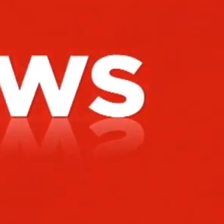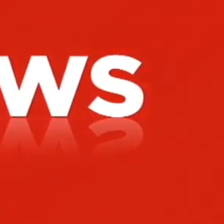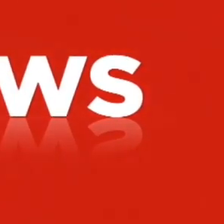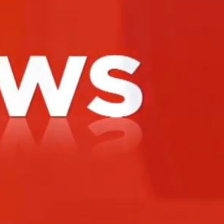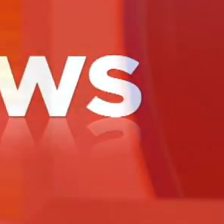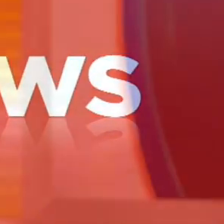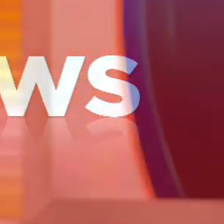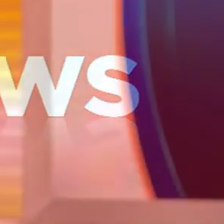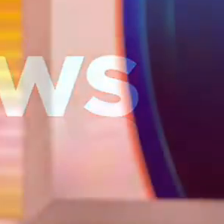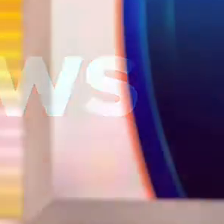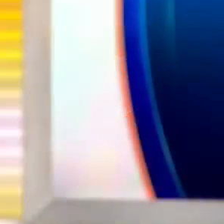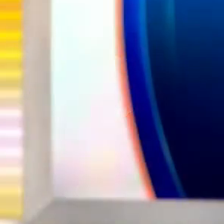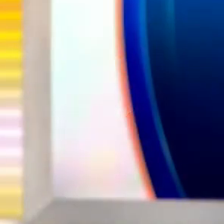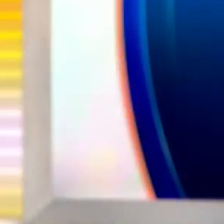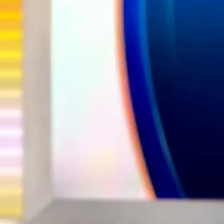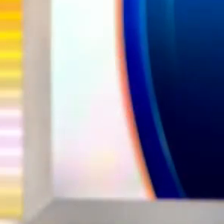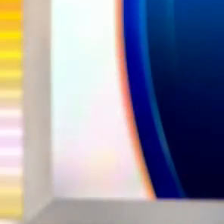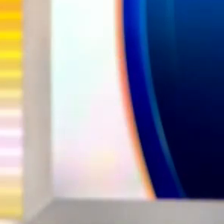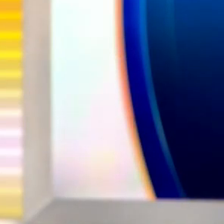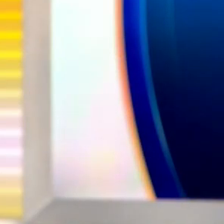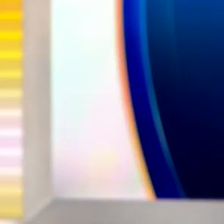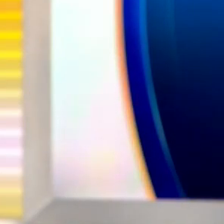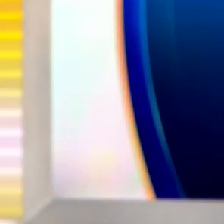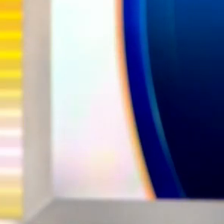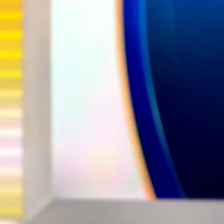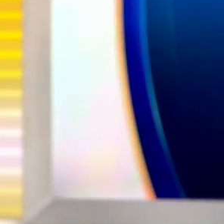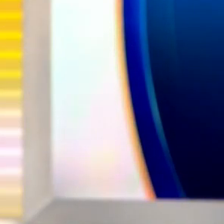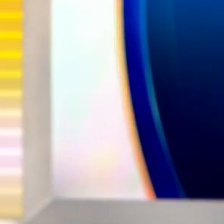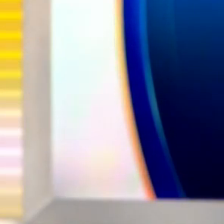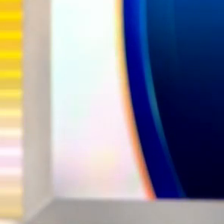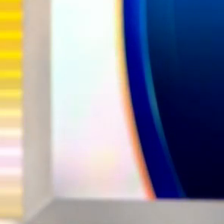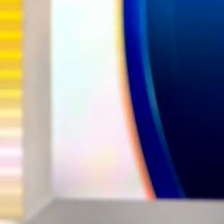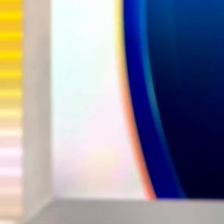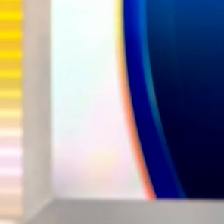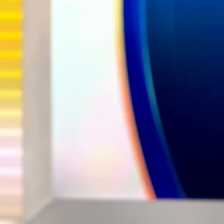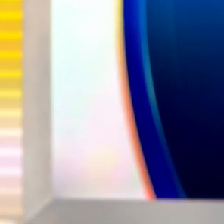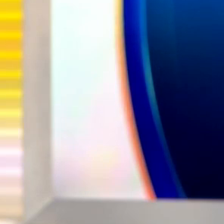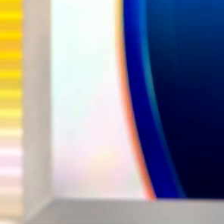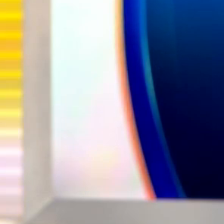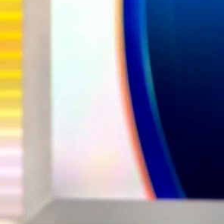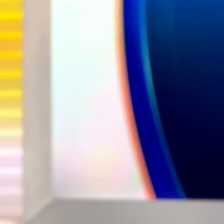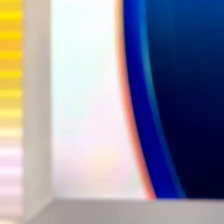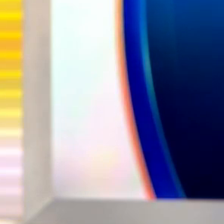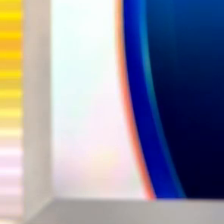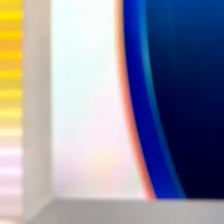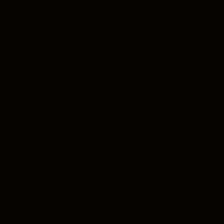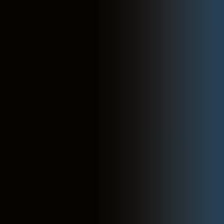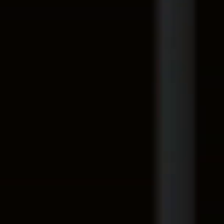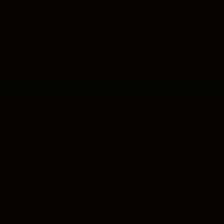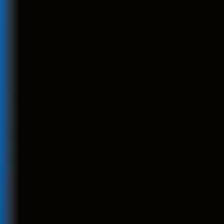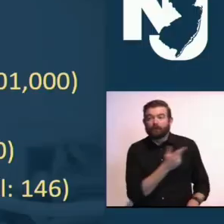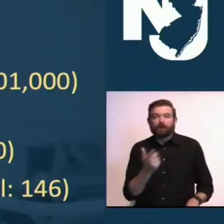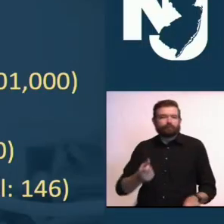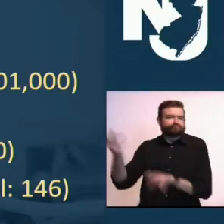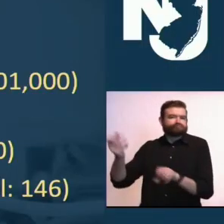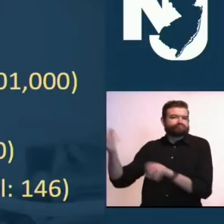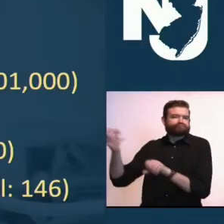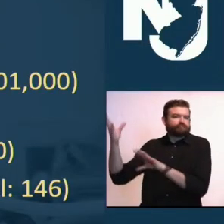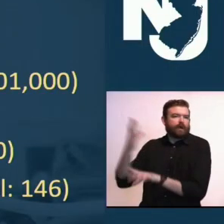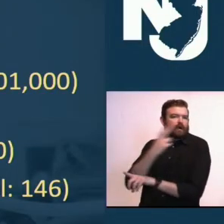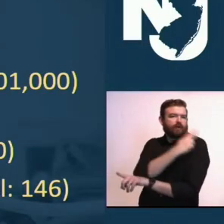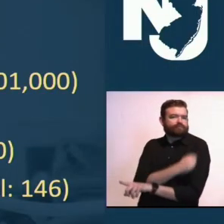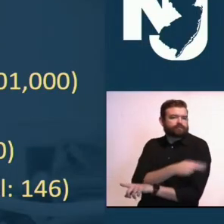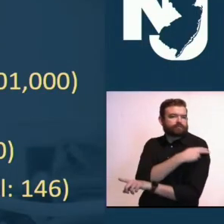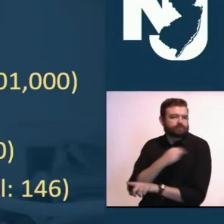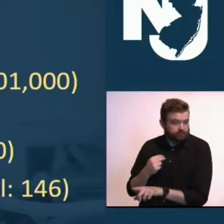breaking news. Governor Murphy is giving an update on the coronavirus pandemic in New Jersey. Let's go to it now. The communicable